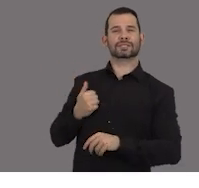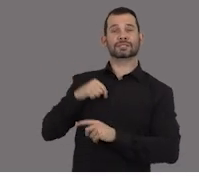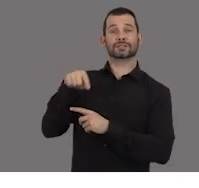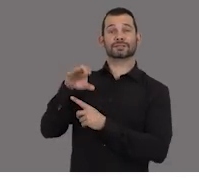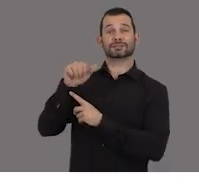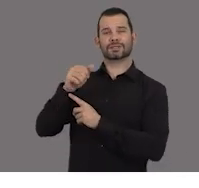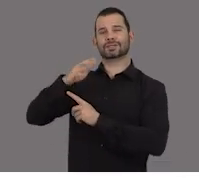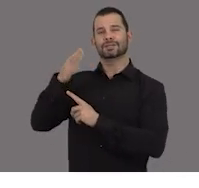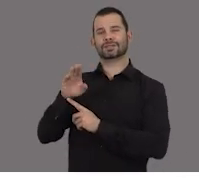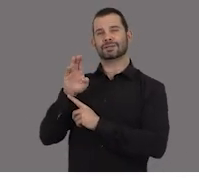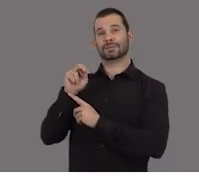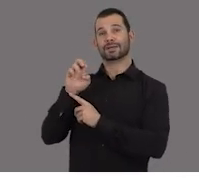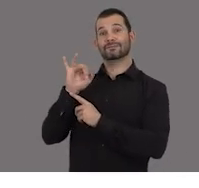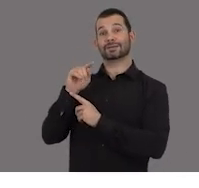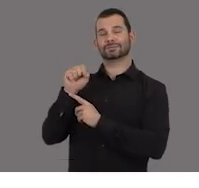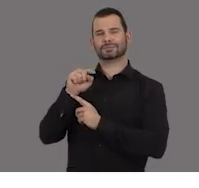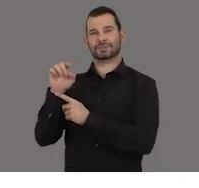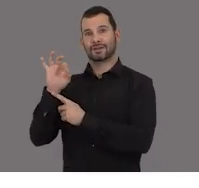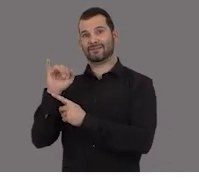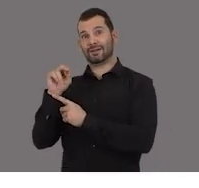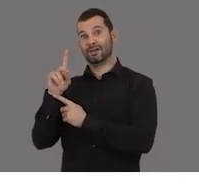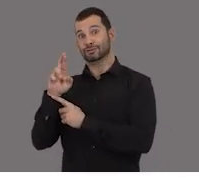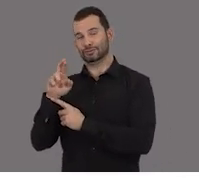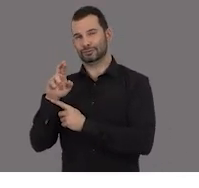finder, visit